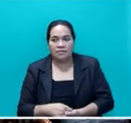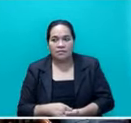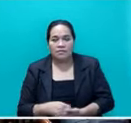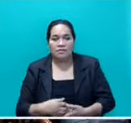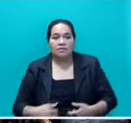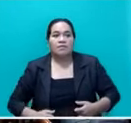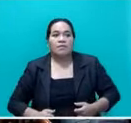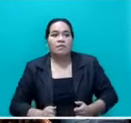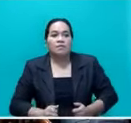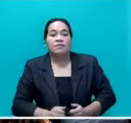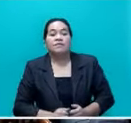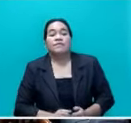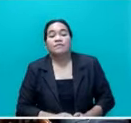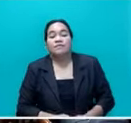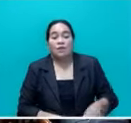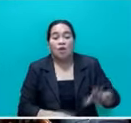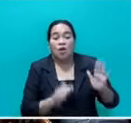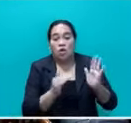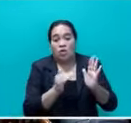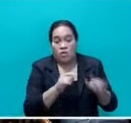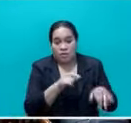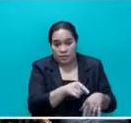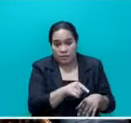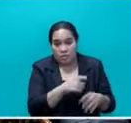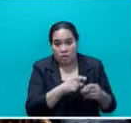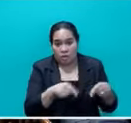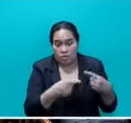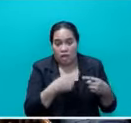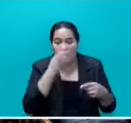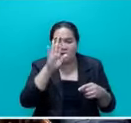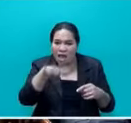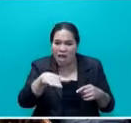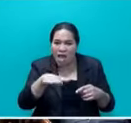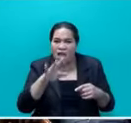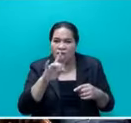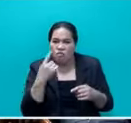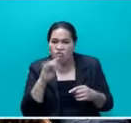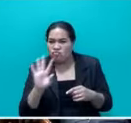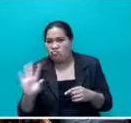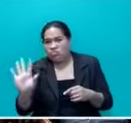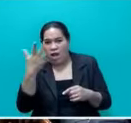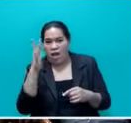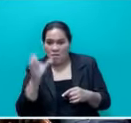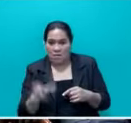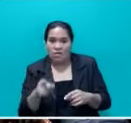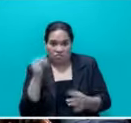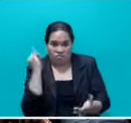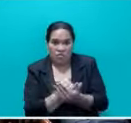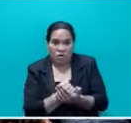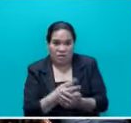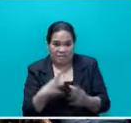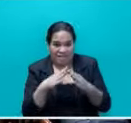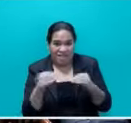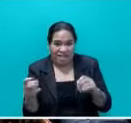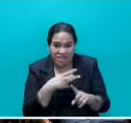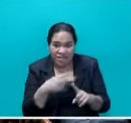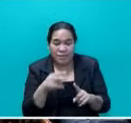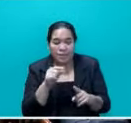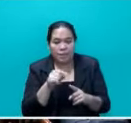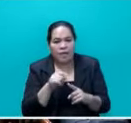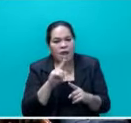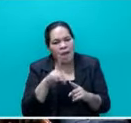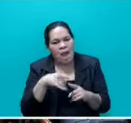Correspondingly, sex offender who resides in Fiji, that's a citizen or Fijian, or one who enters in Fiji with the intention to reside